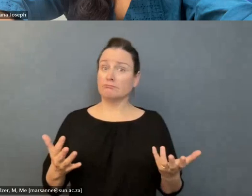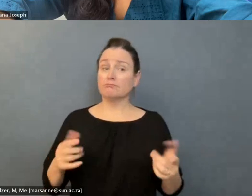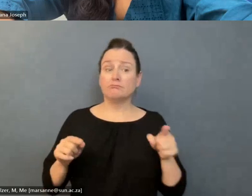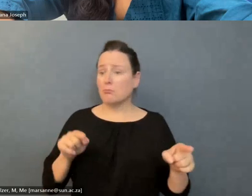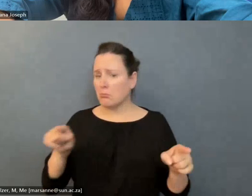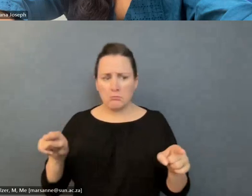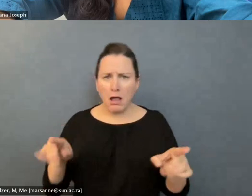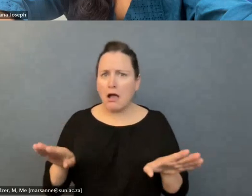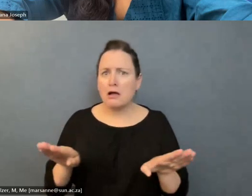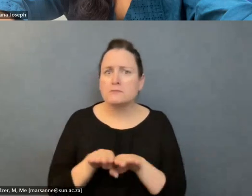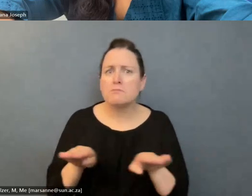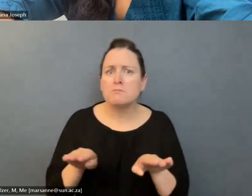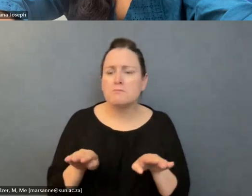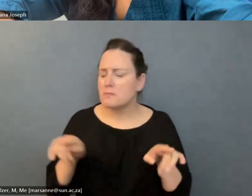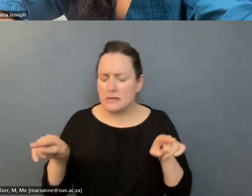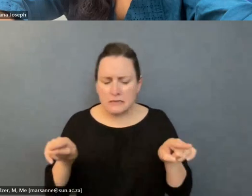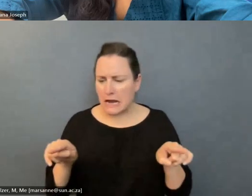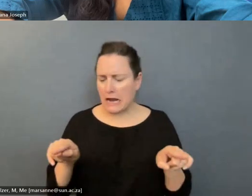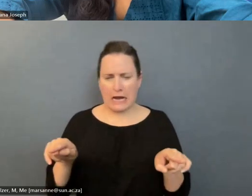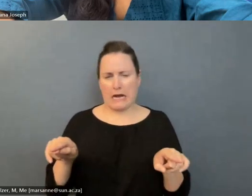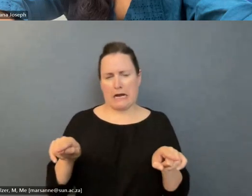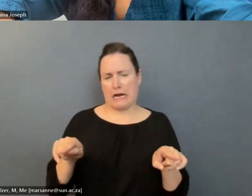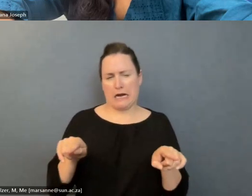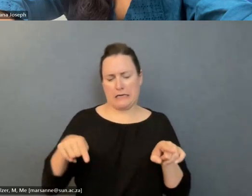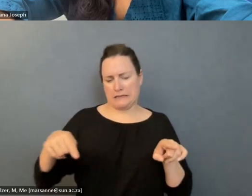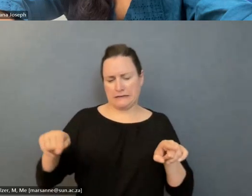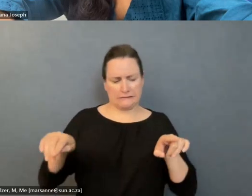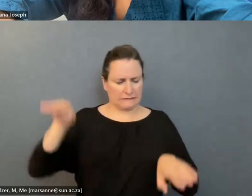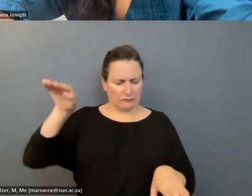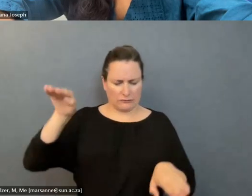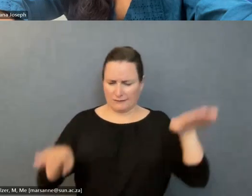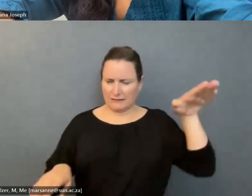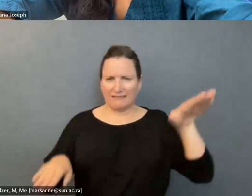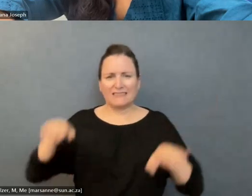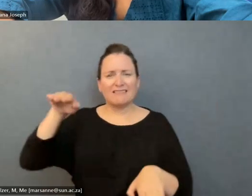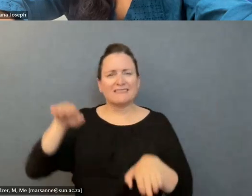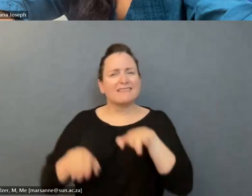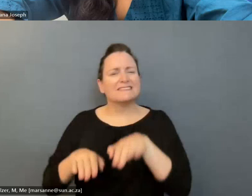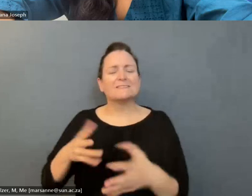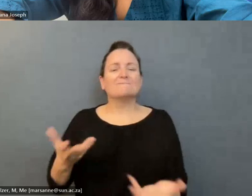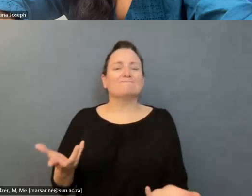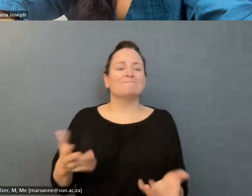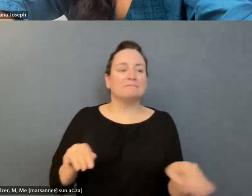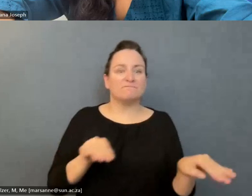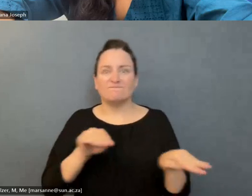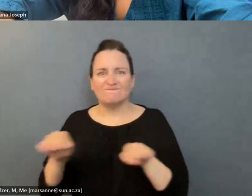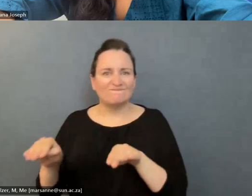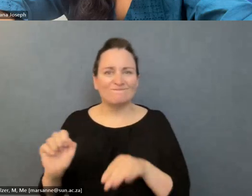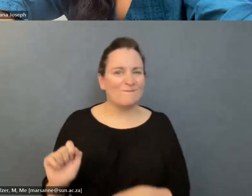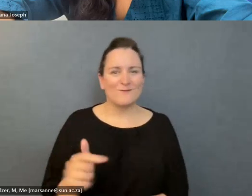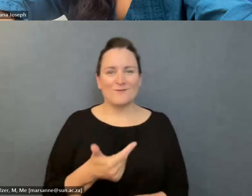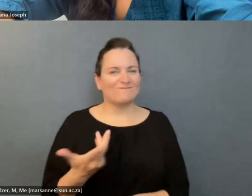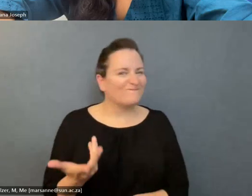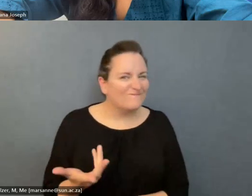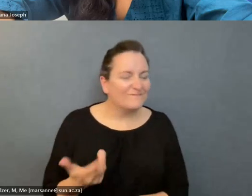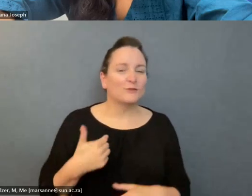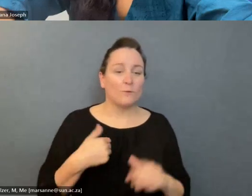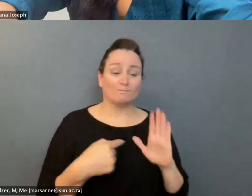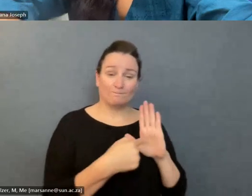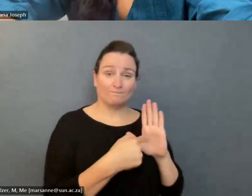be more to one child and less to another child. So I think IEP is a good way.